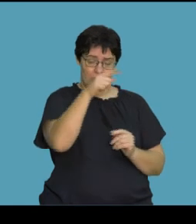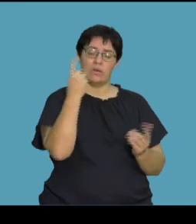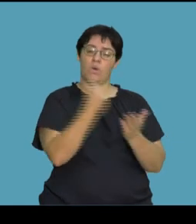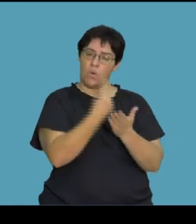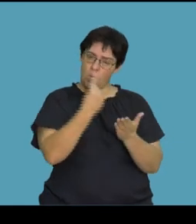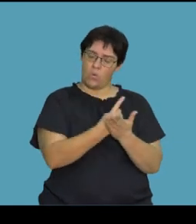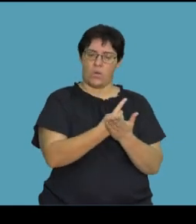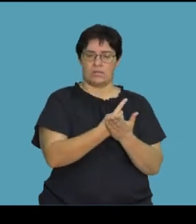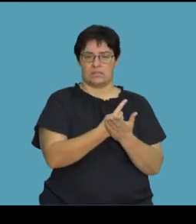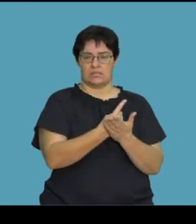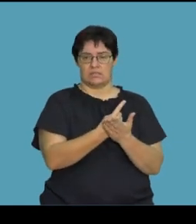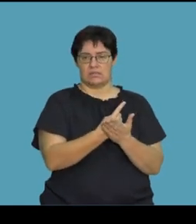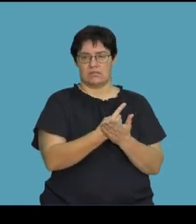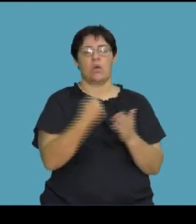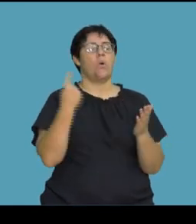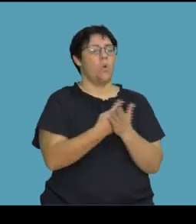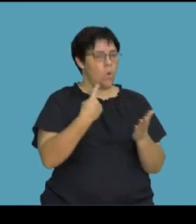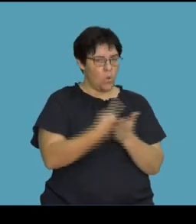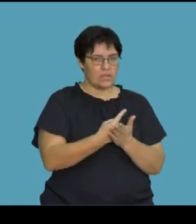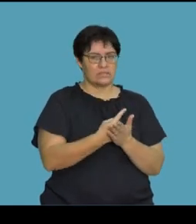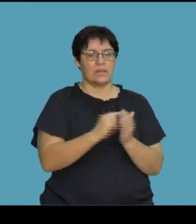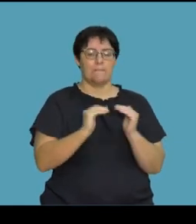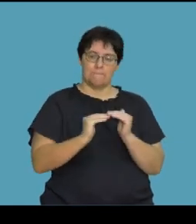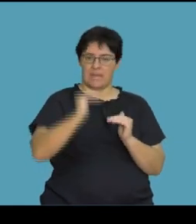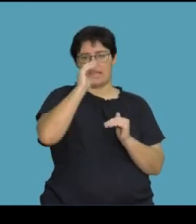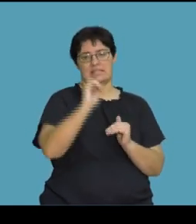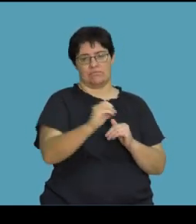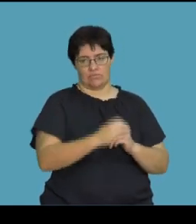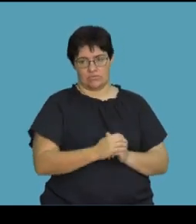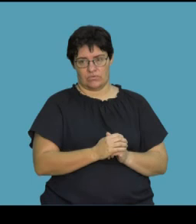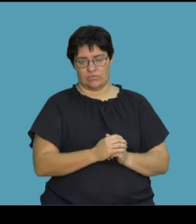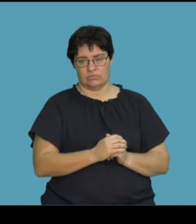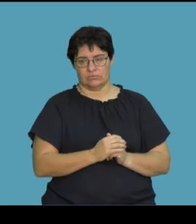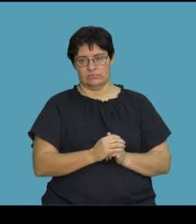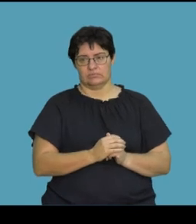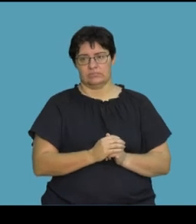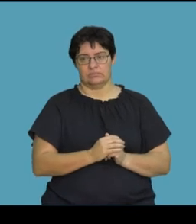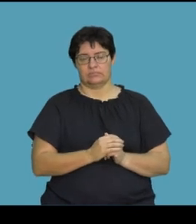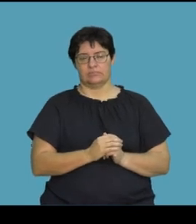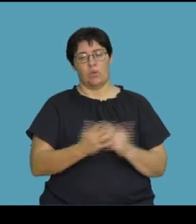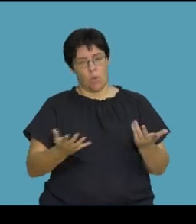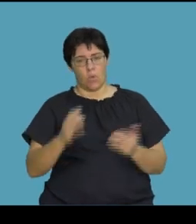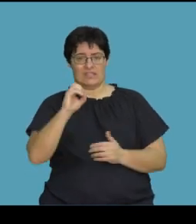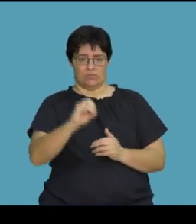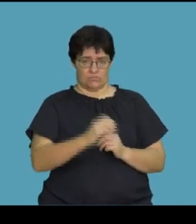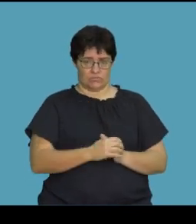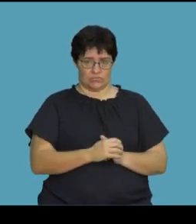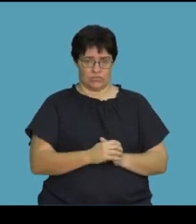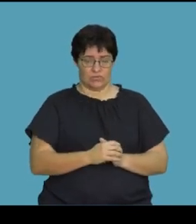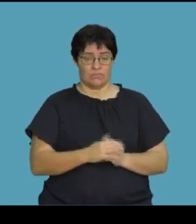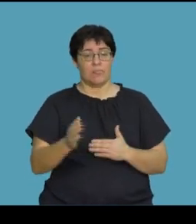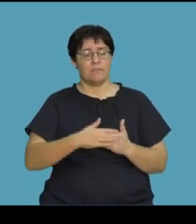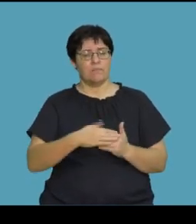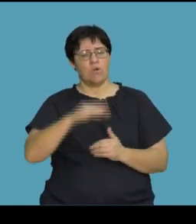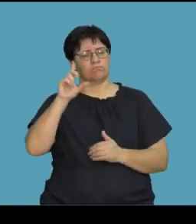must always, and I mean it must always be greater than 0 or equal to 0. Let's look at